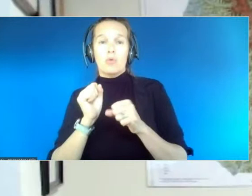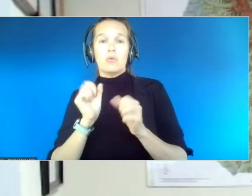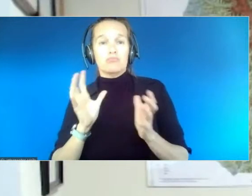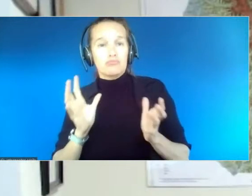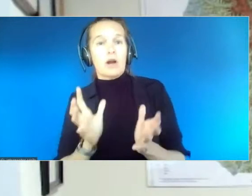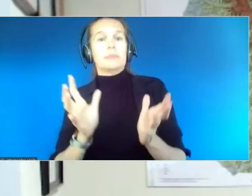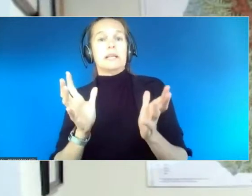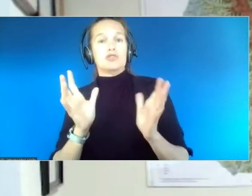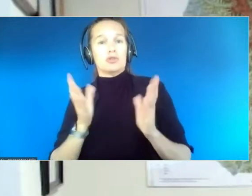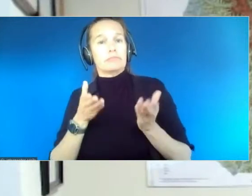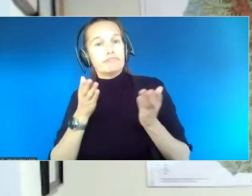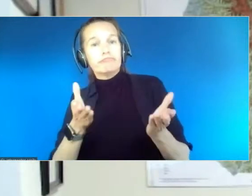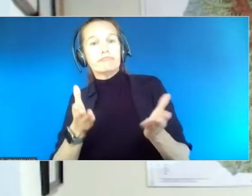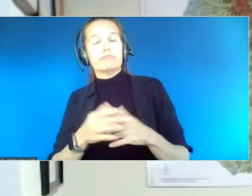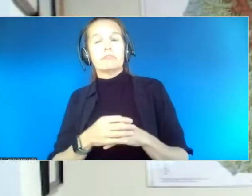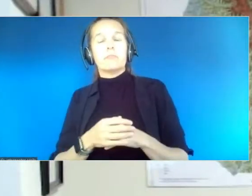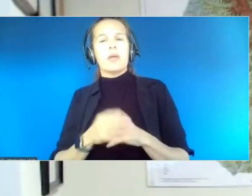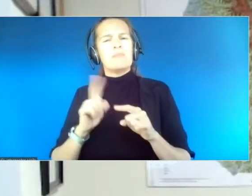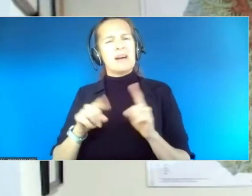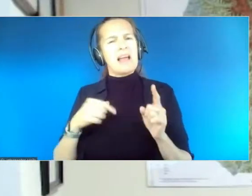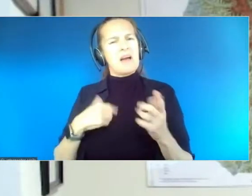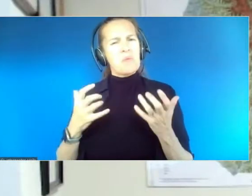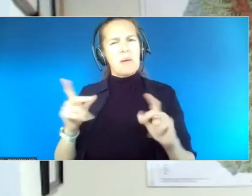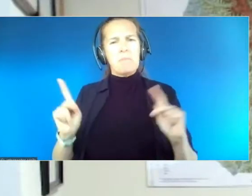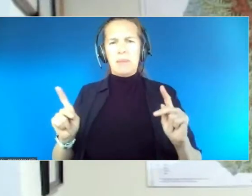the populace know what is this